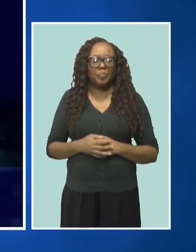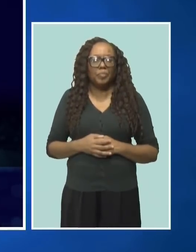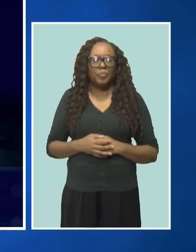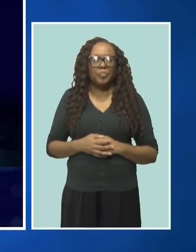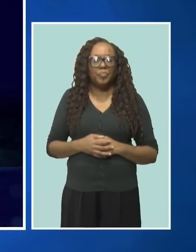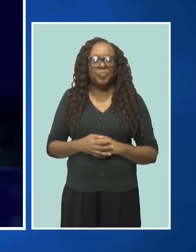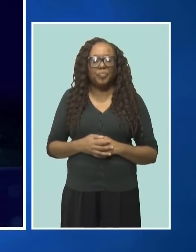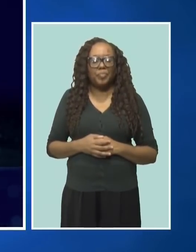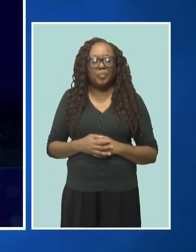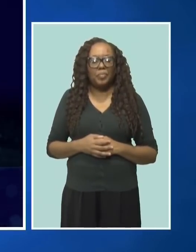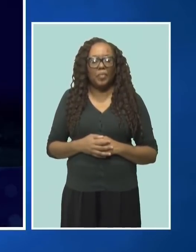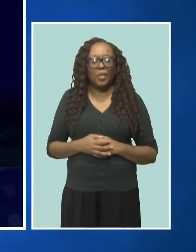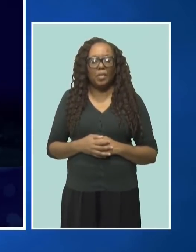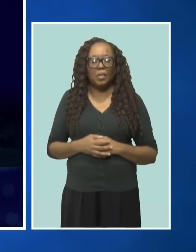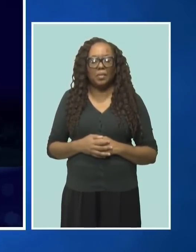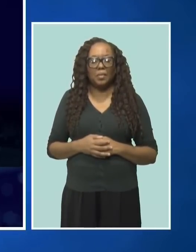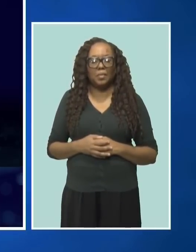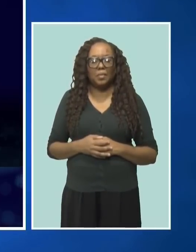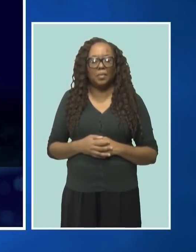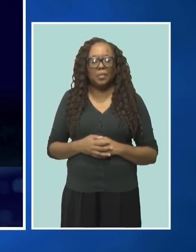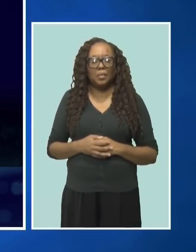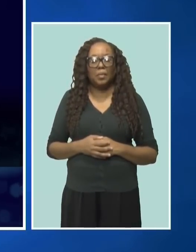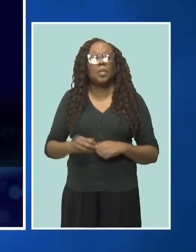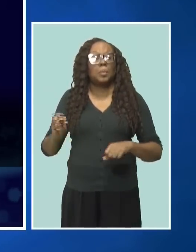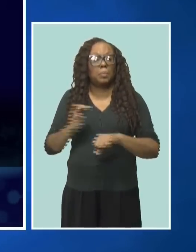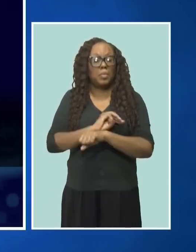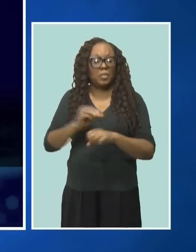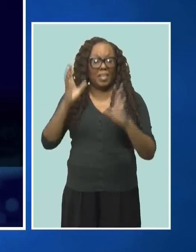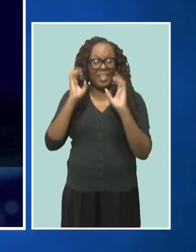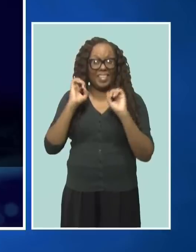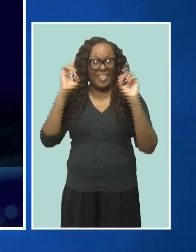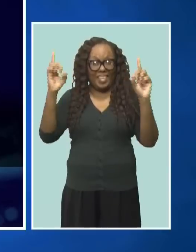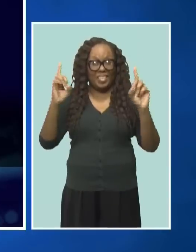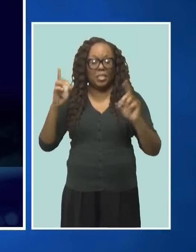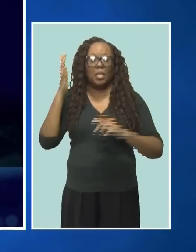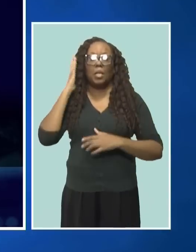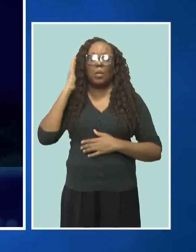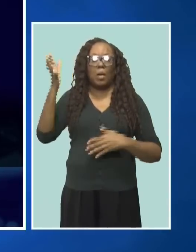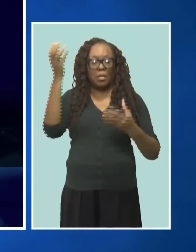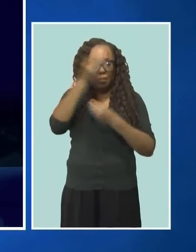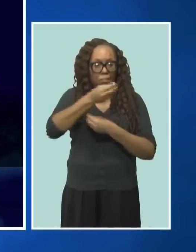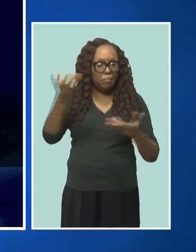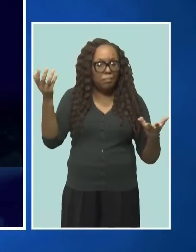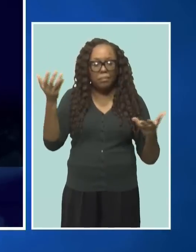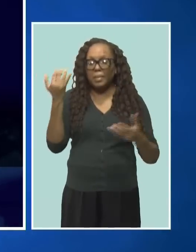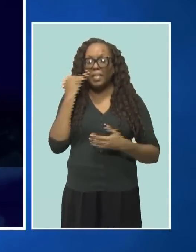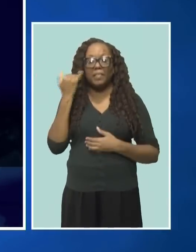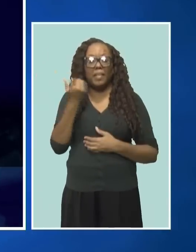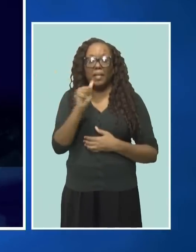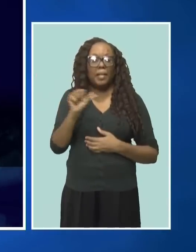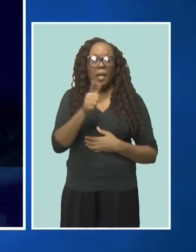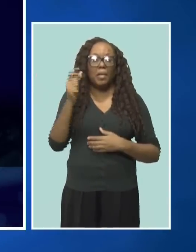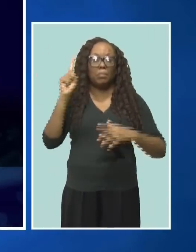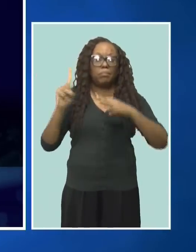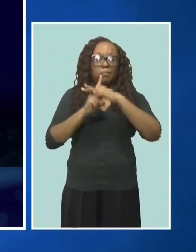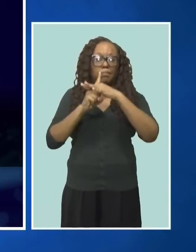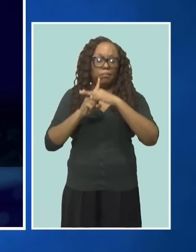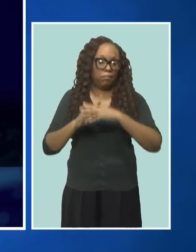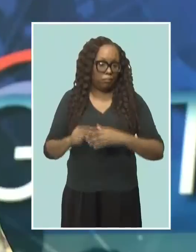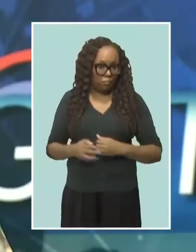and Ministry of Education would have to advise if there are other matters that they are dealing with.